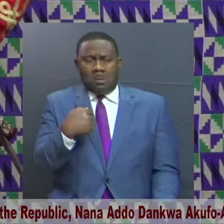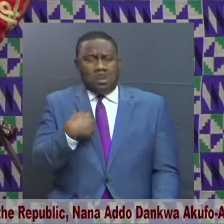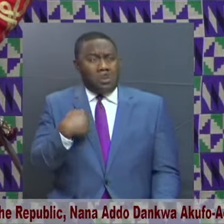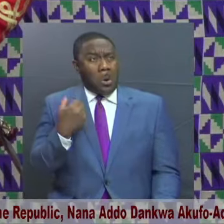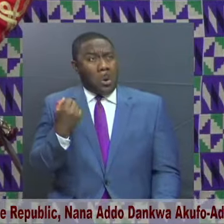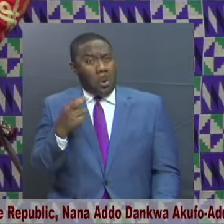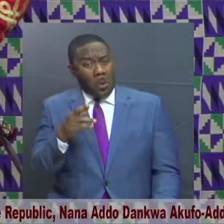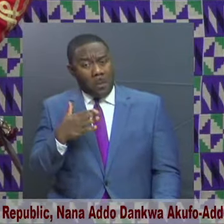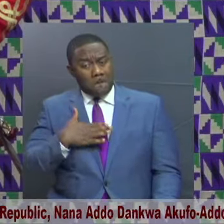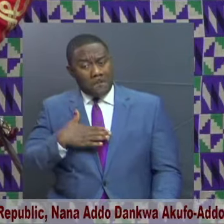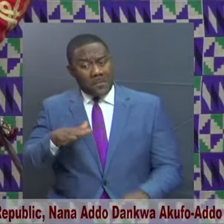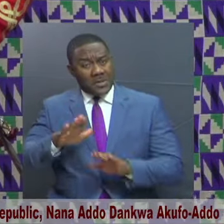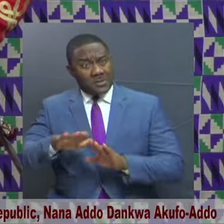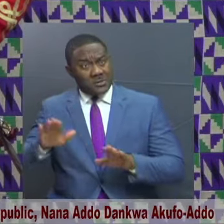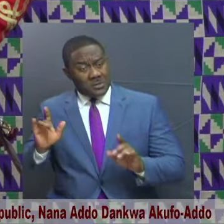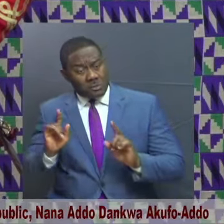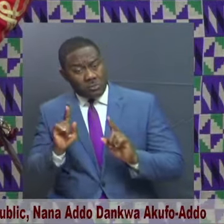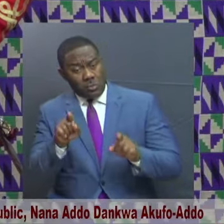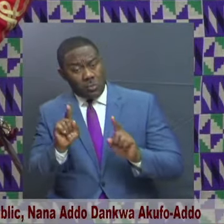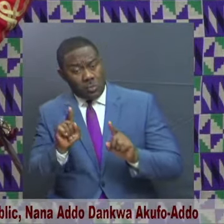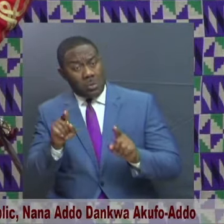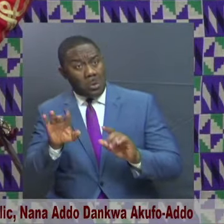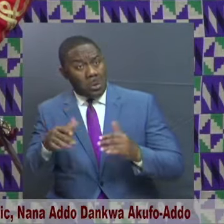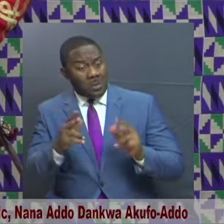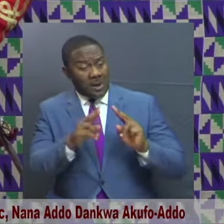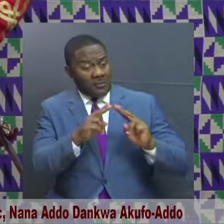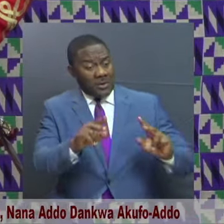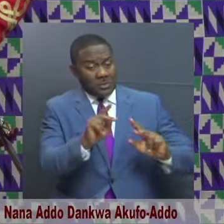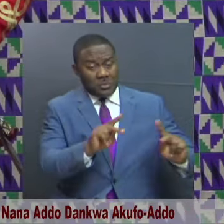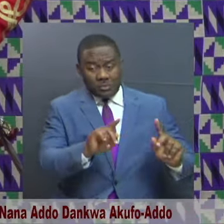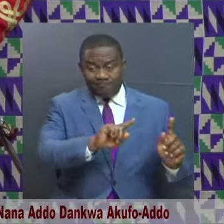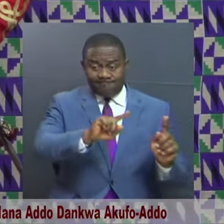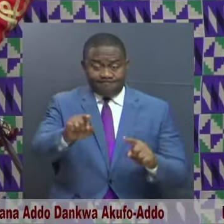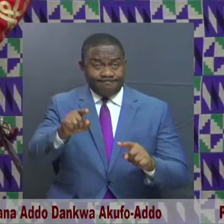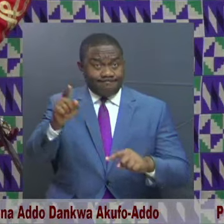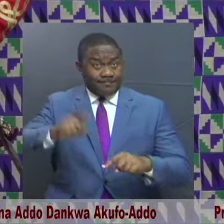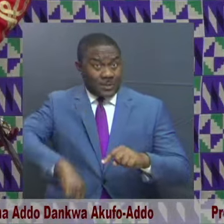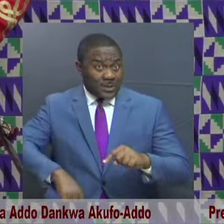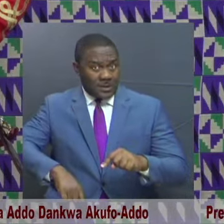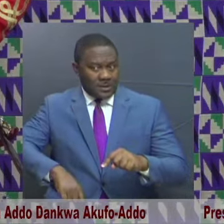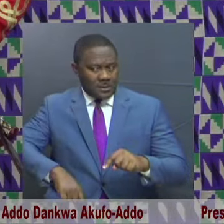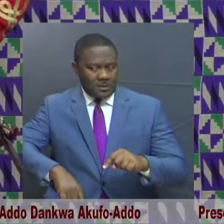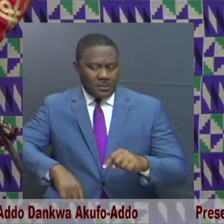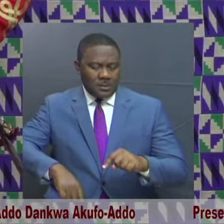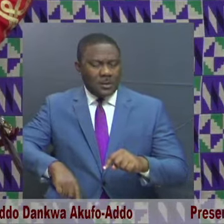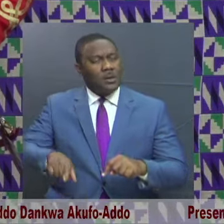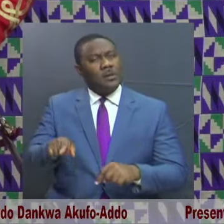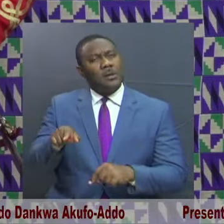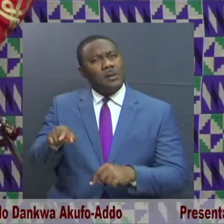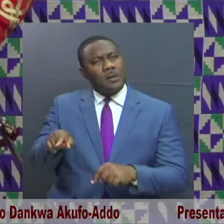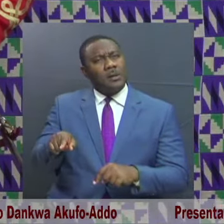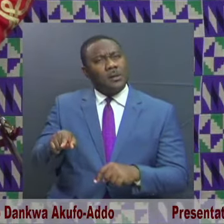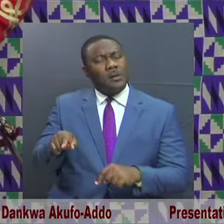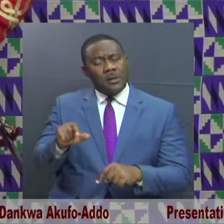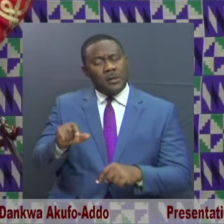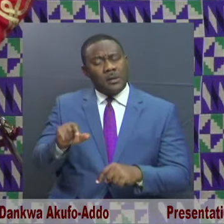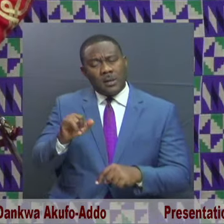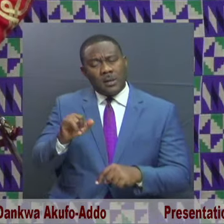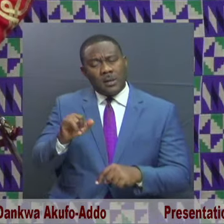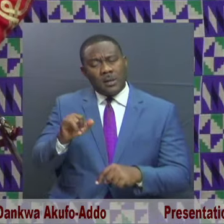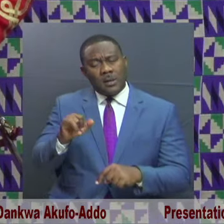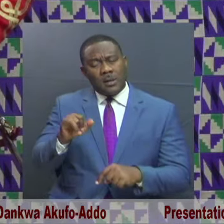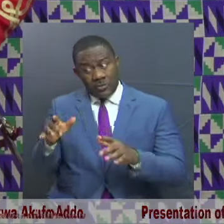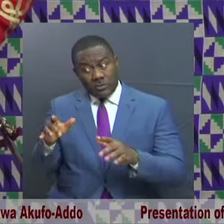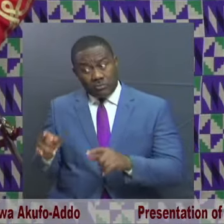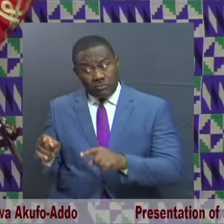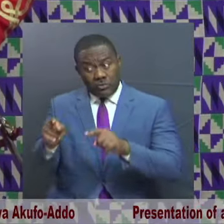children or for people from their Village and therefore a child in the family finishing Junior school and moving on to